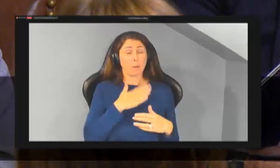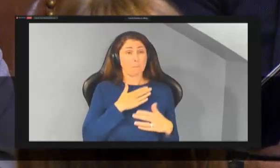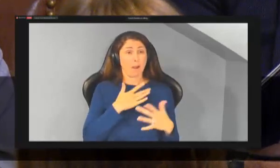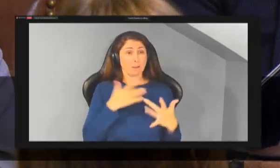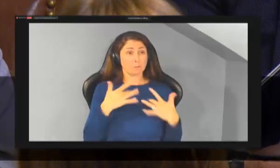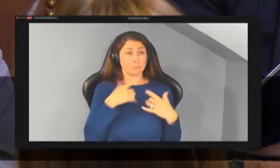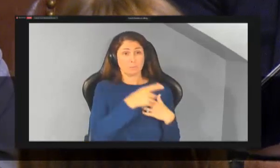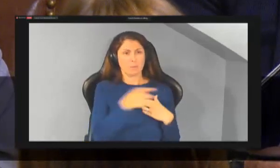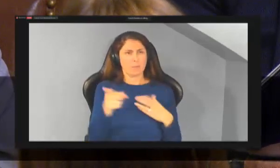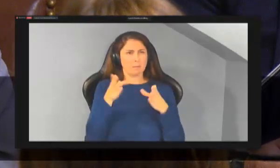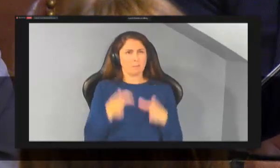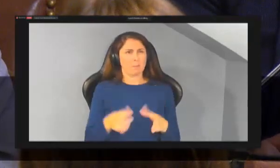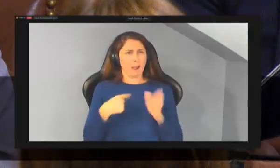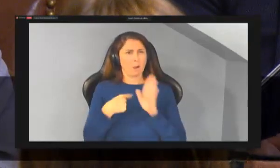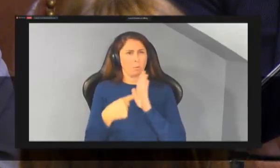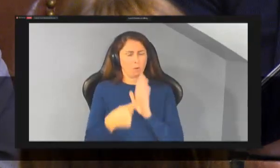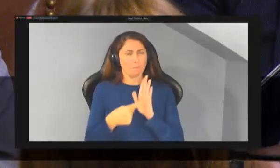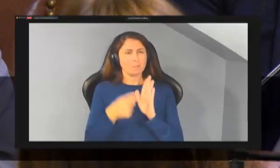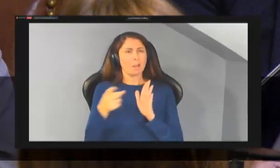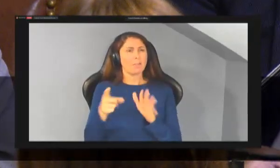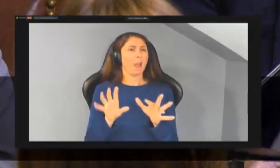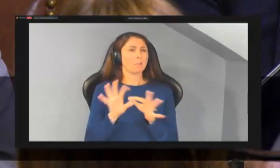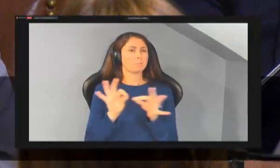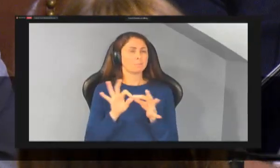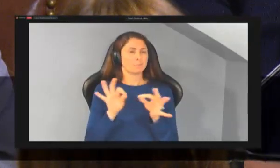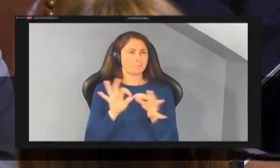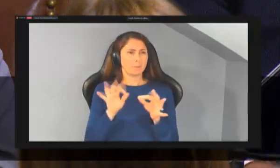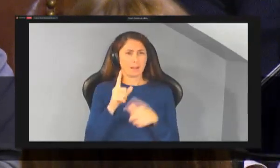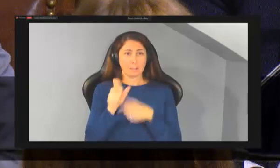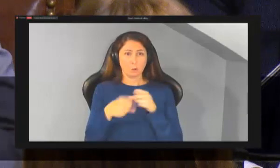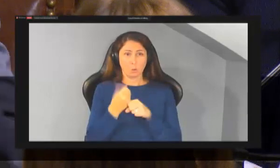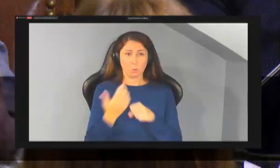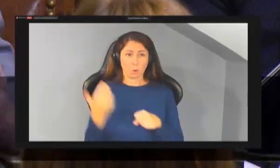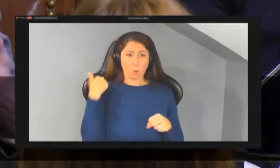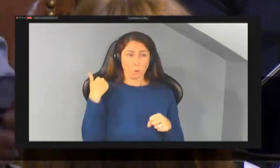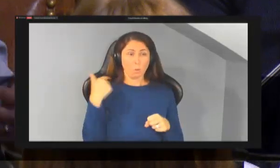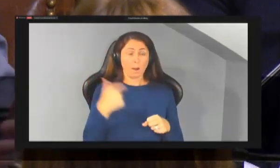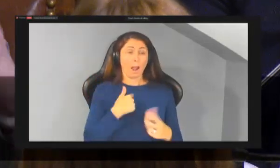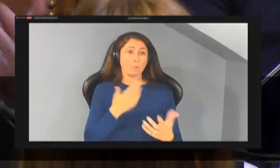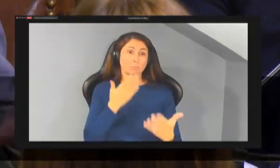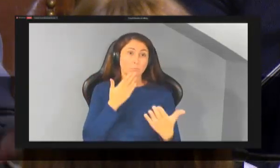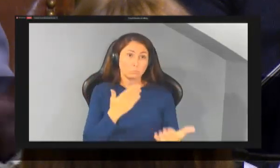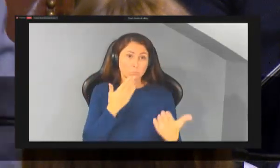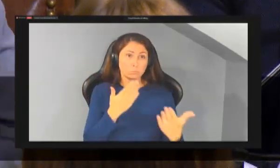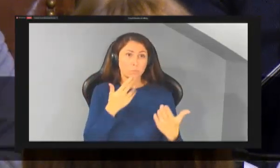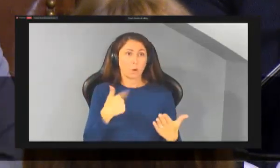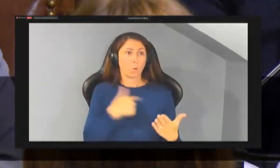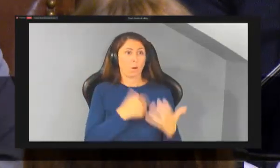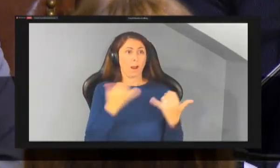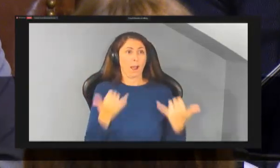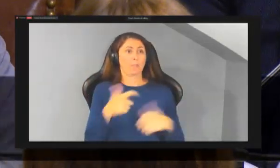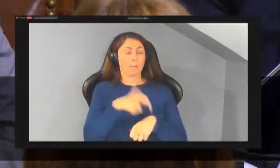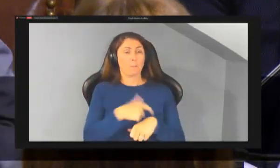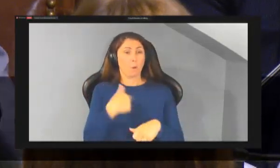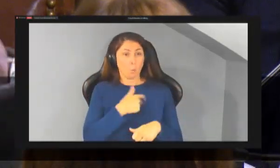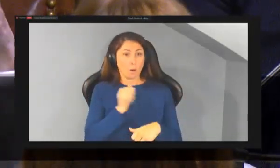represent, did bring this up almost a year ago, and I'm grateful that we are at the point where we're actually considering action. Okay, so at